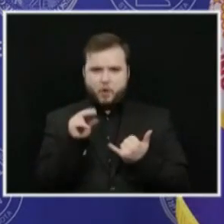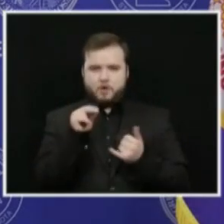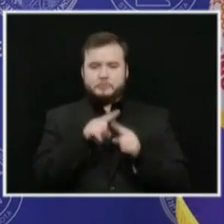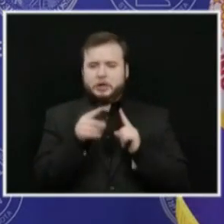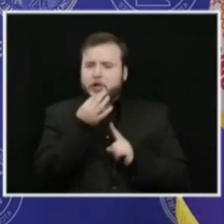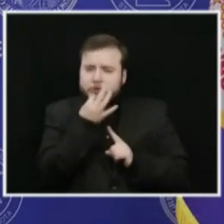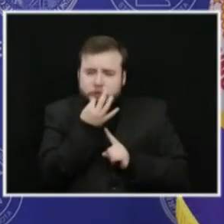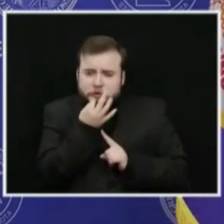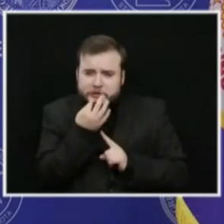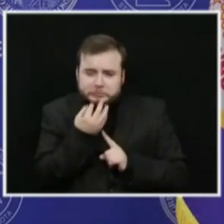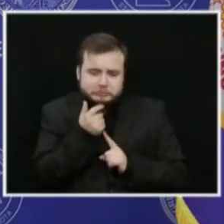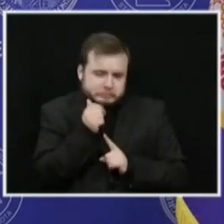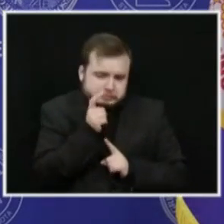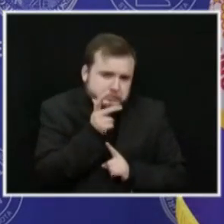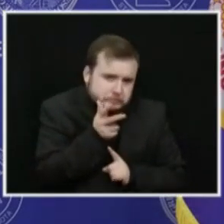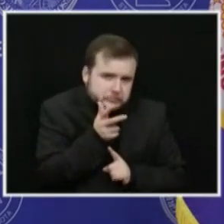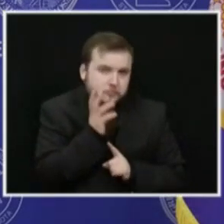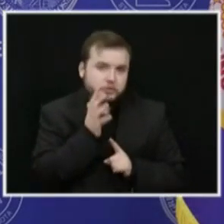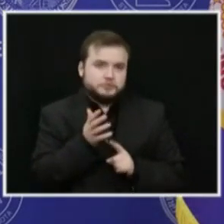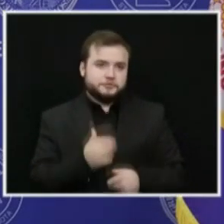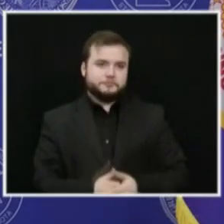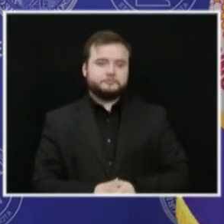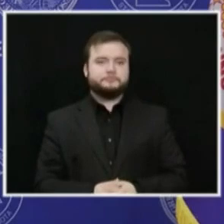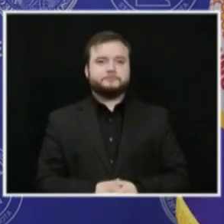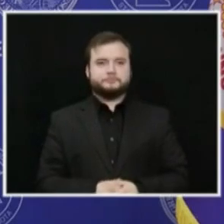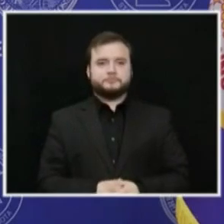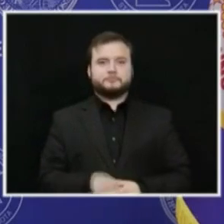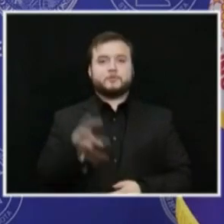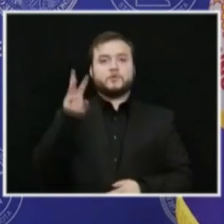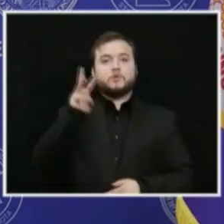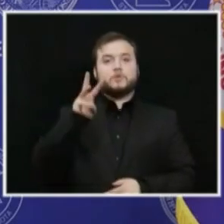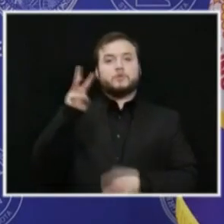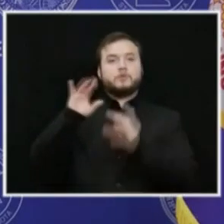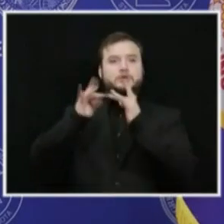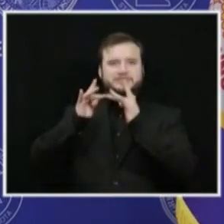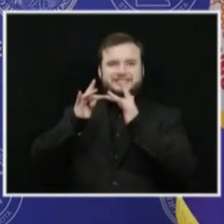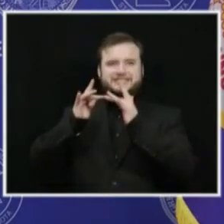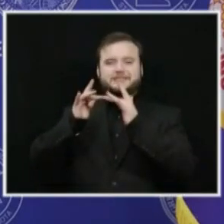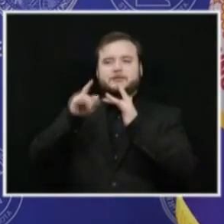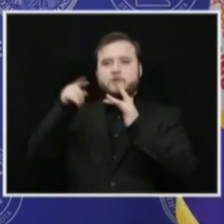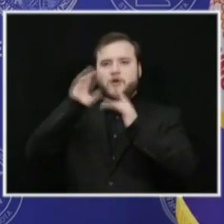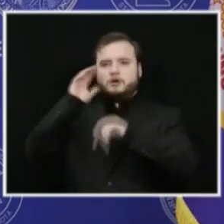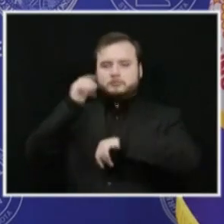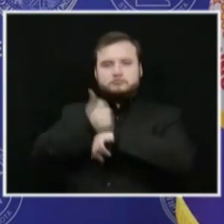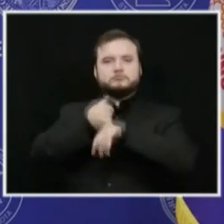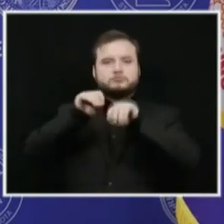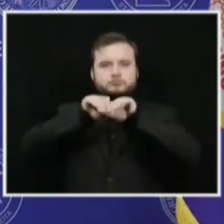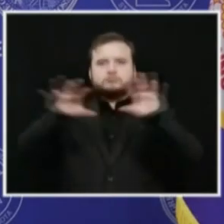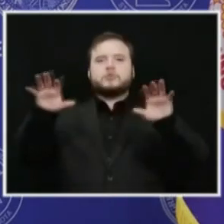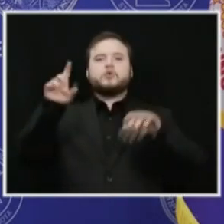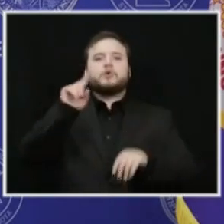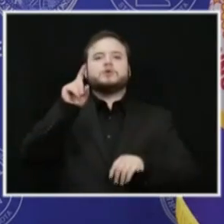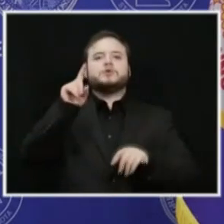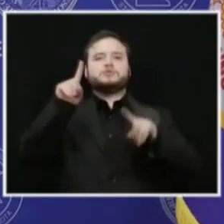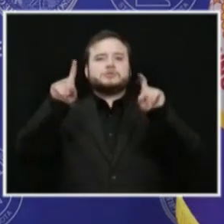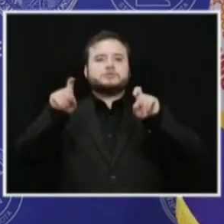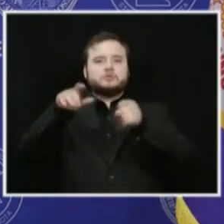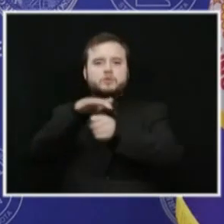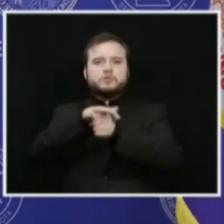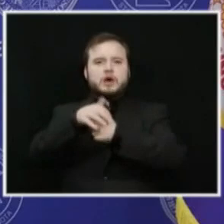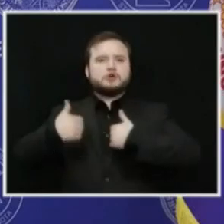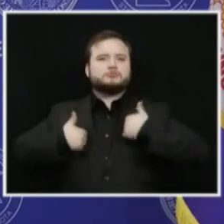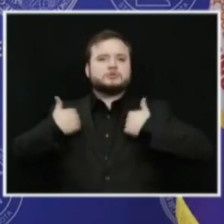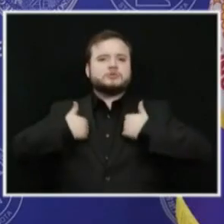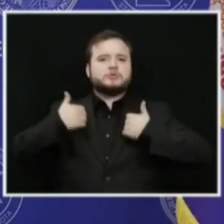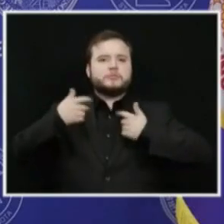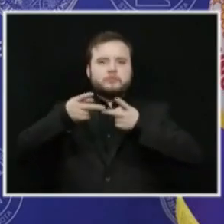future, a website to show where all the testing locations are and a call-in capability so that if somebody's having a problem, they can call a